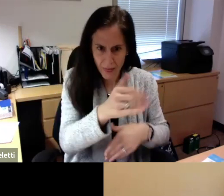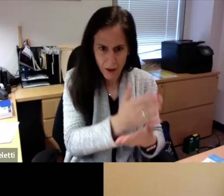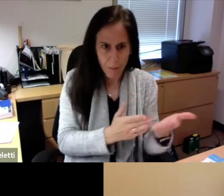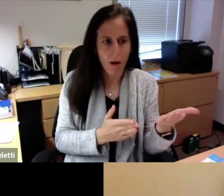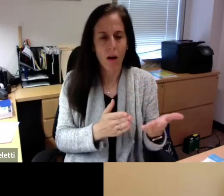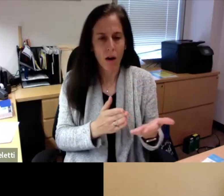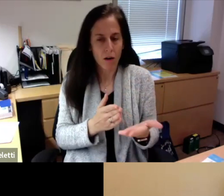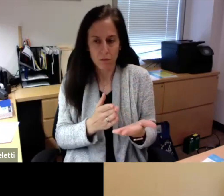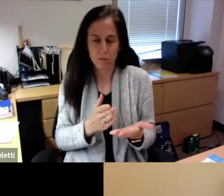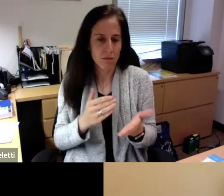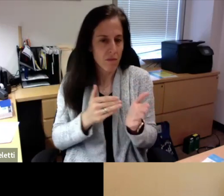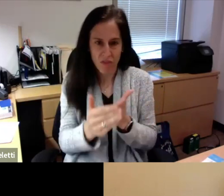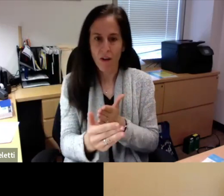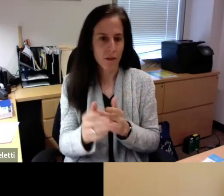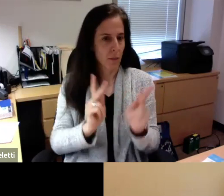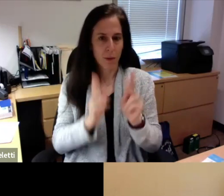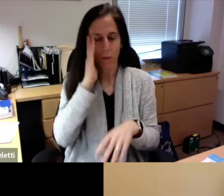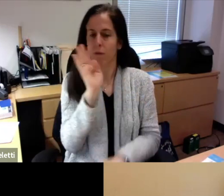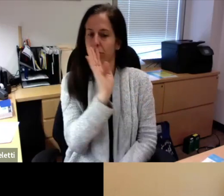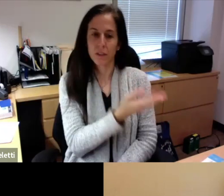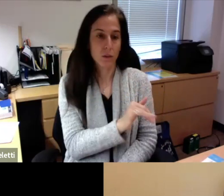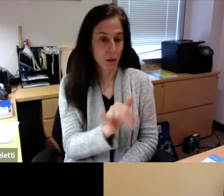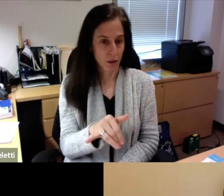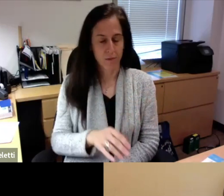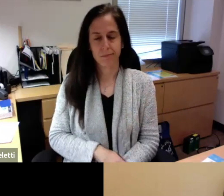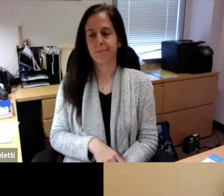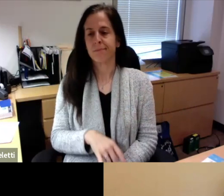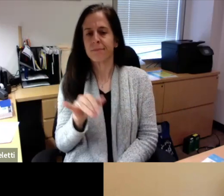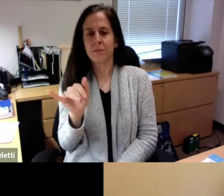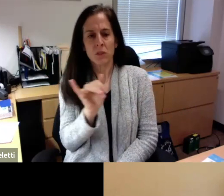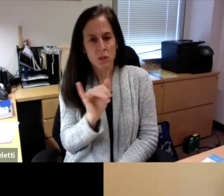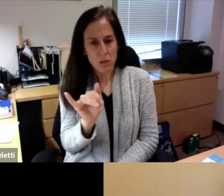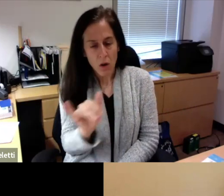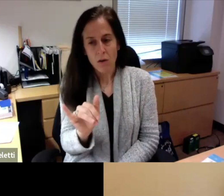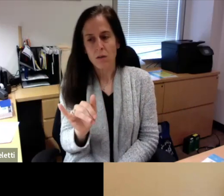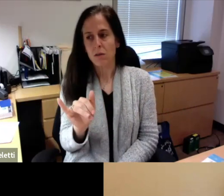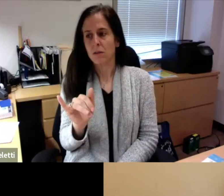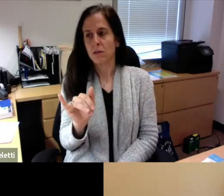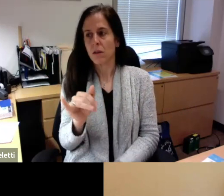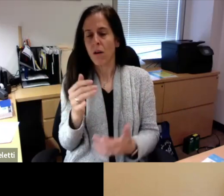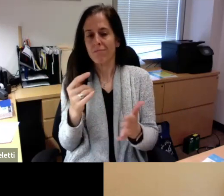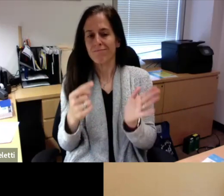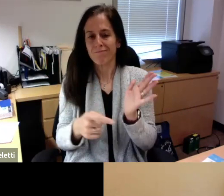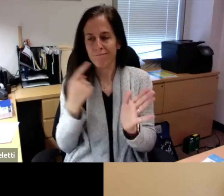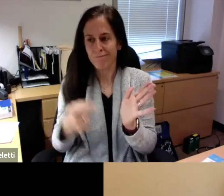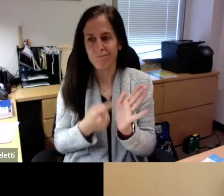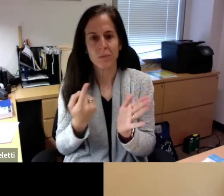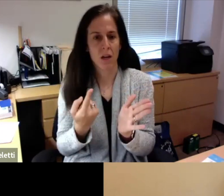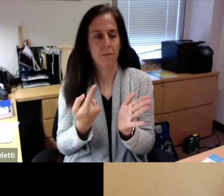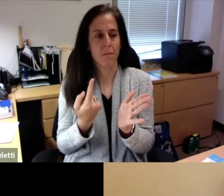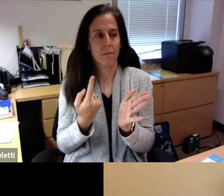that part, then often people won't. And, the emphasis on diversity is not there to awarded